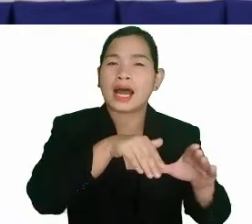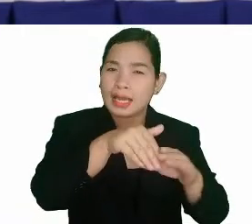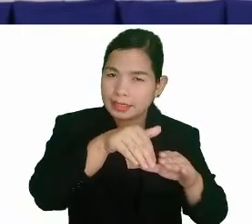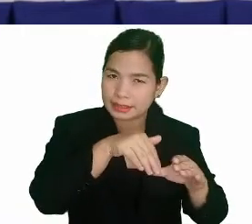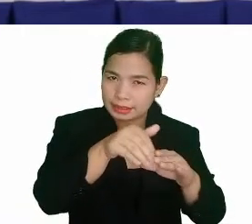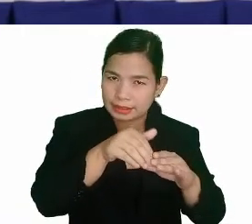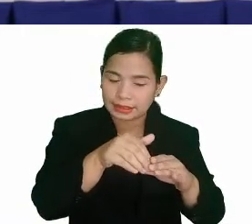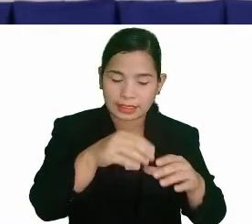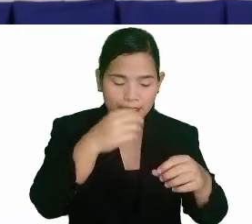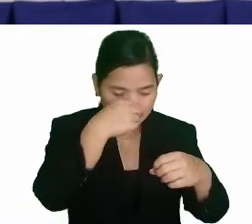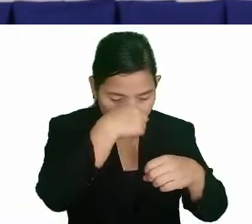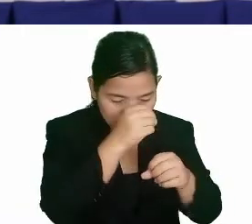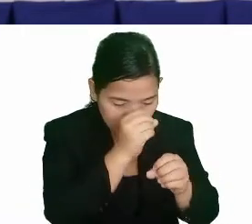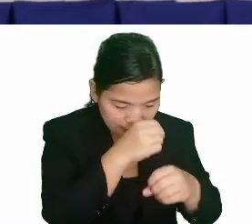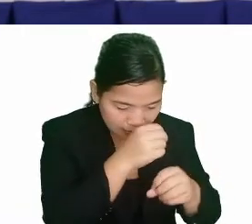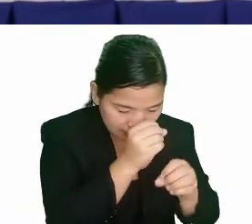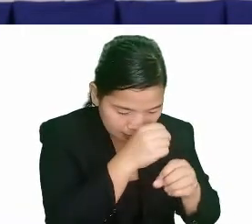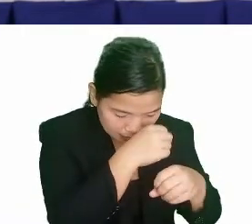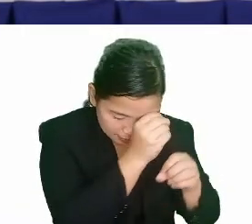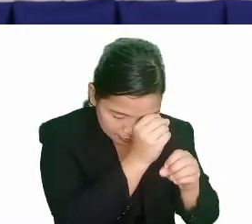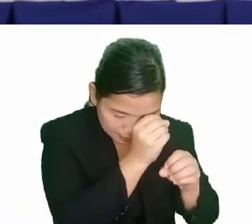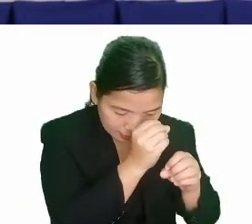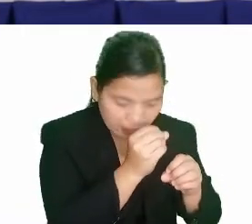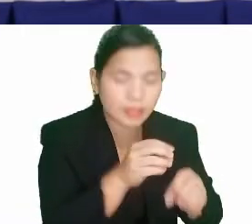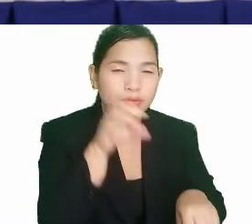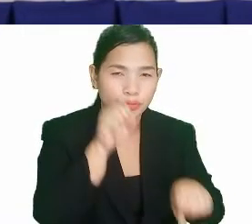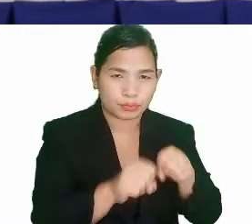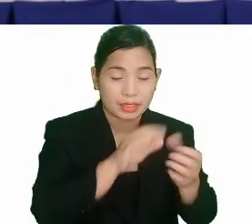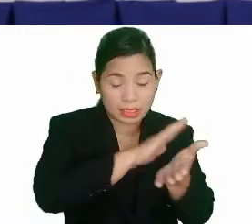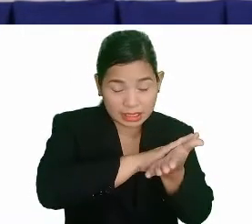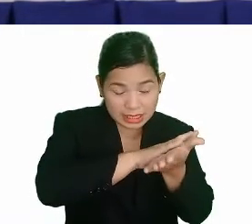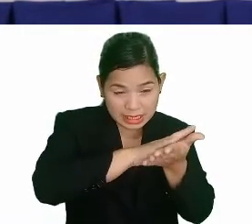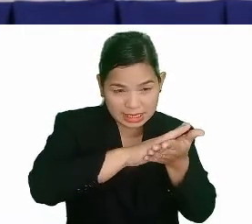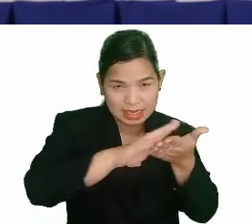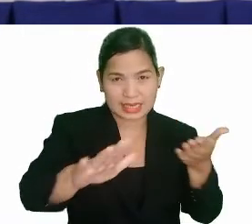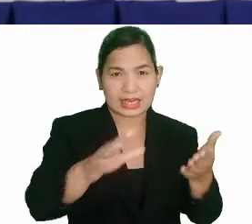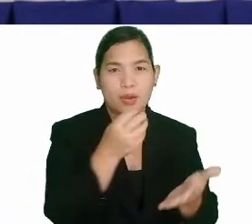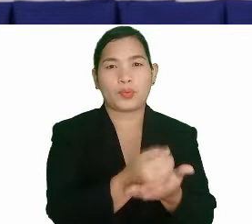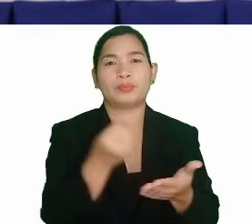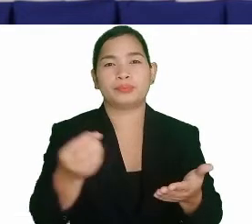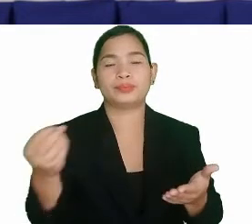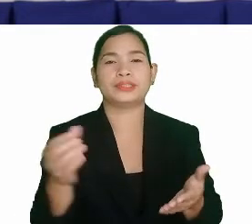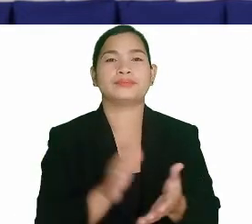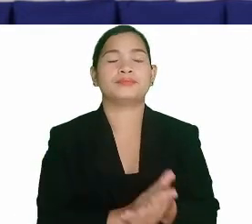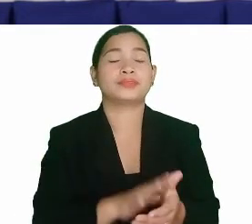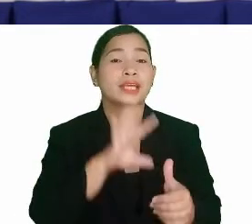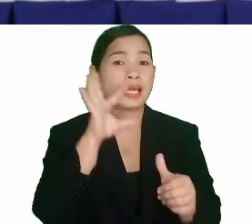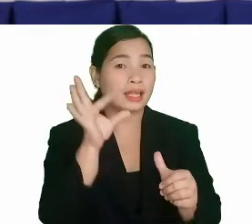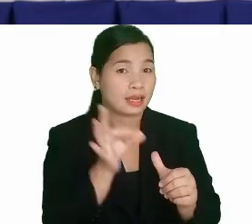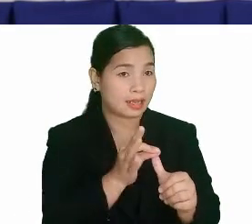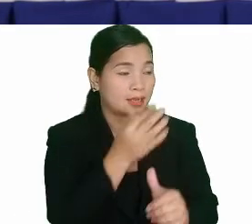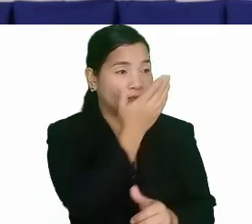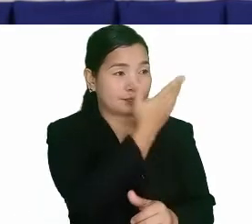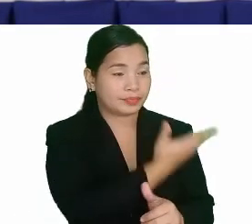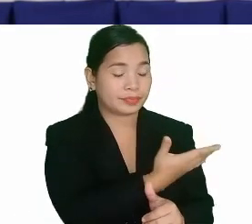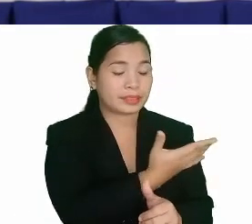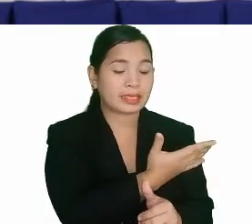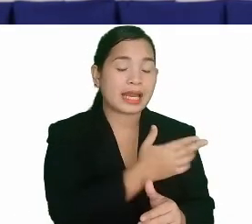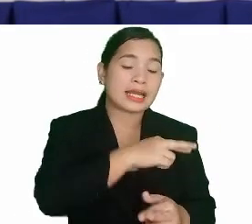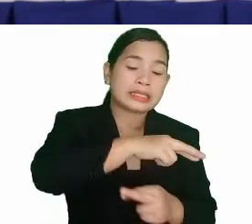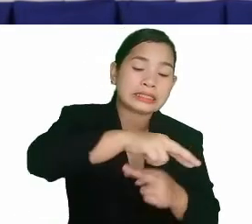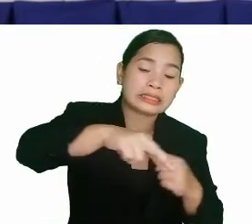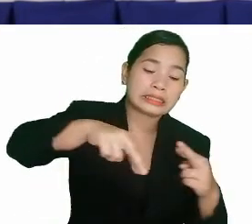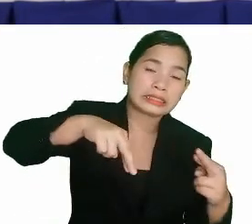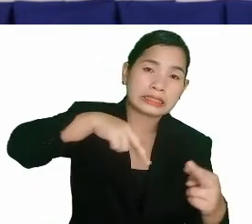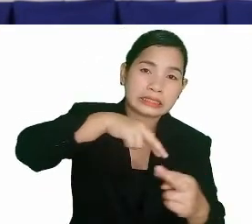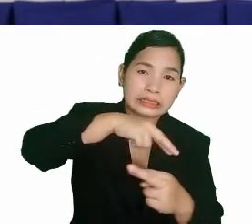knob until the specimen becomes clearer. 9th, rotate the revolving nosepiece